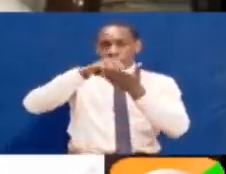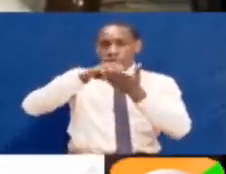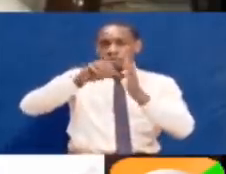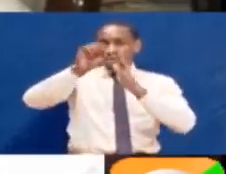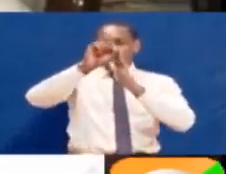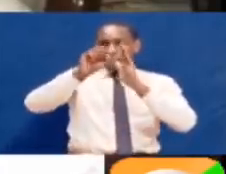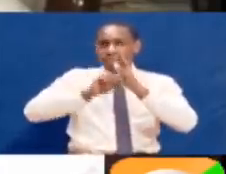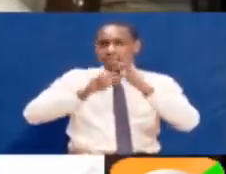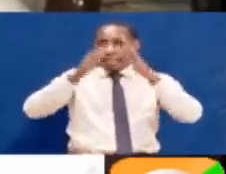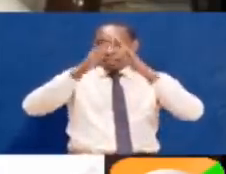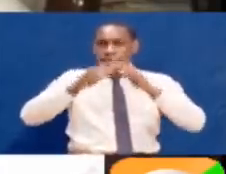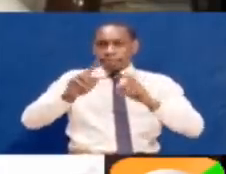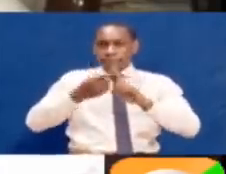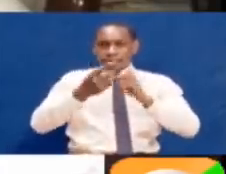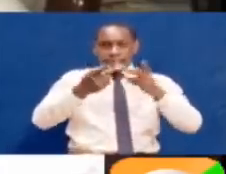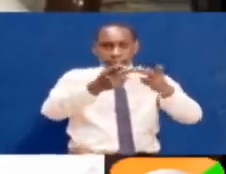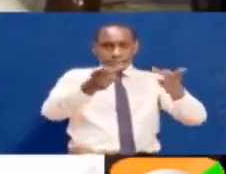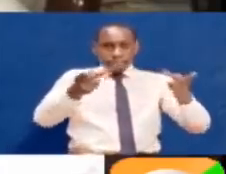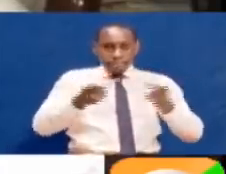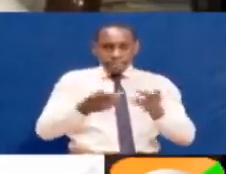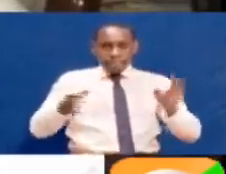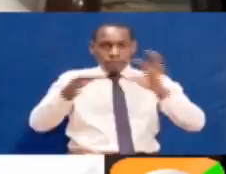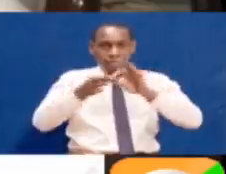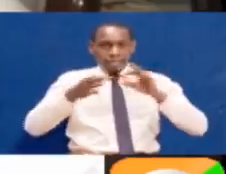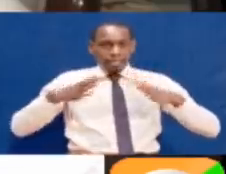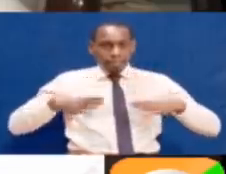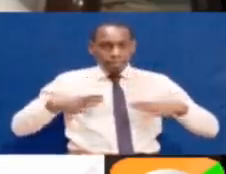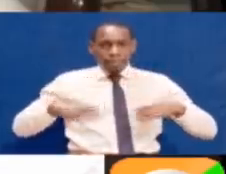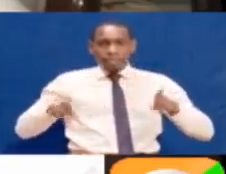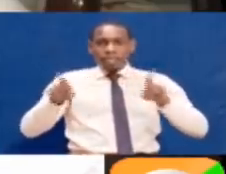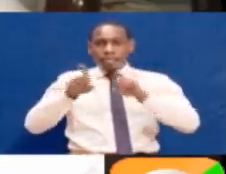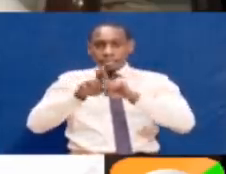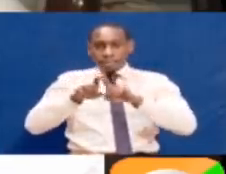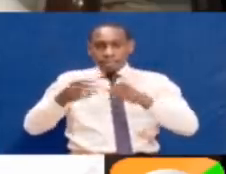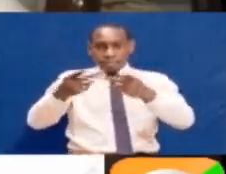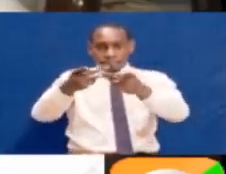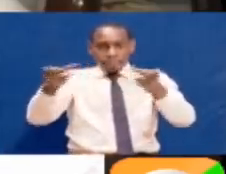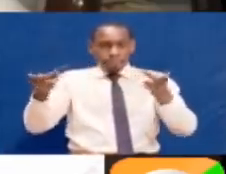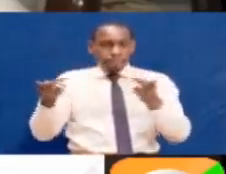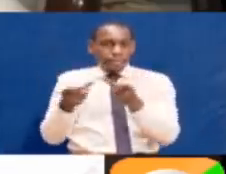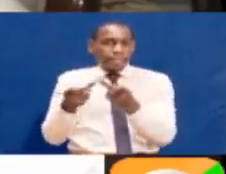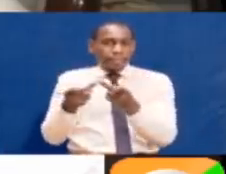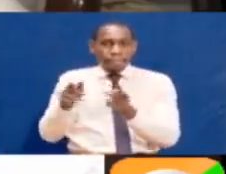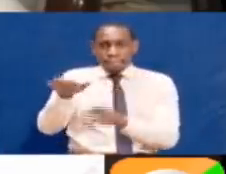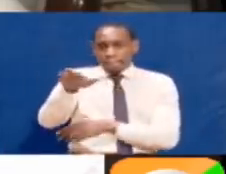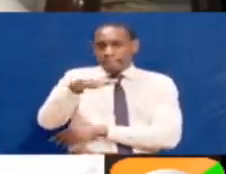House, first as a place of uniting the people, but also as a place of